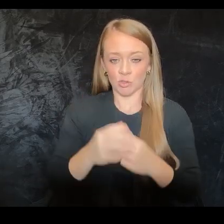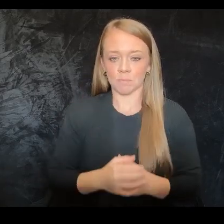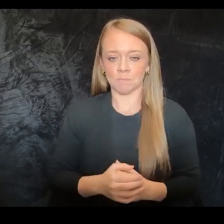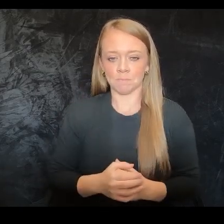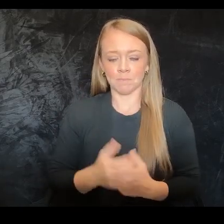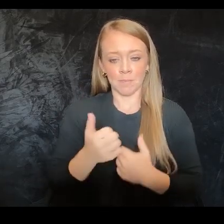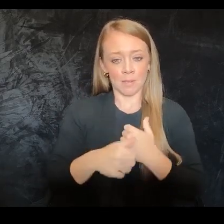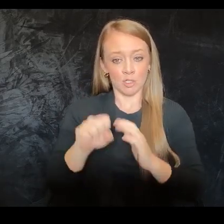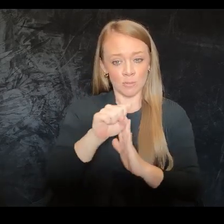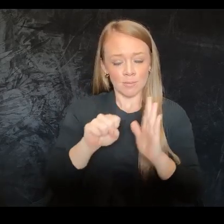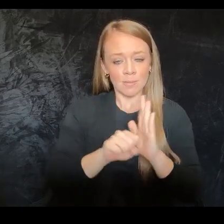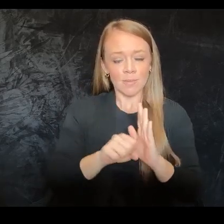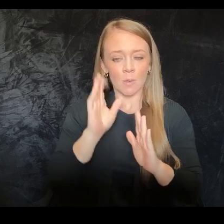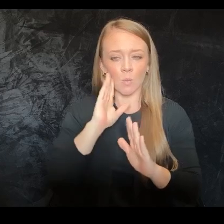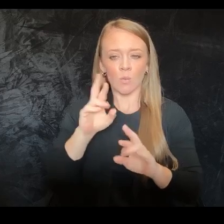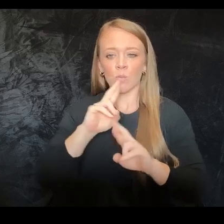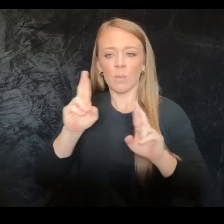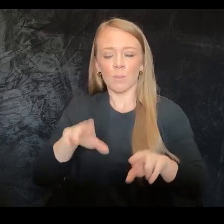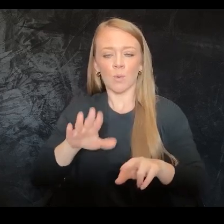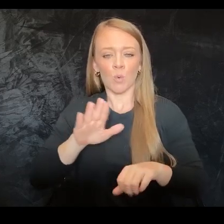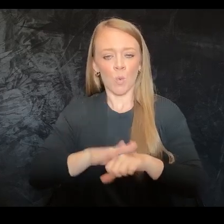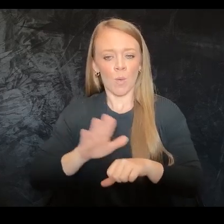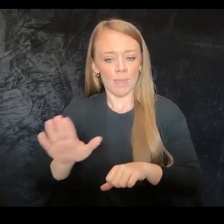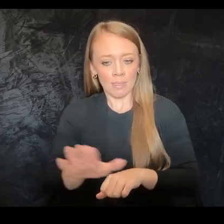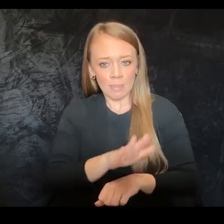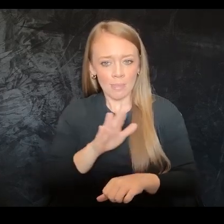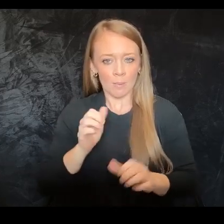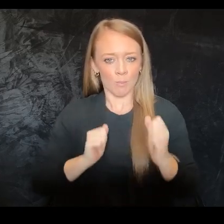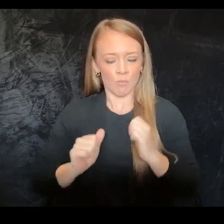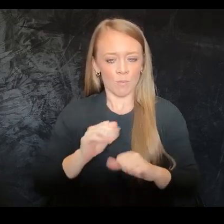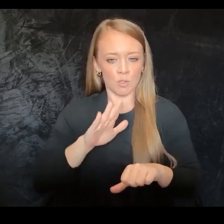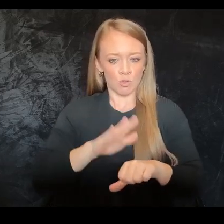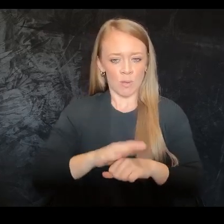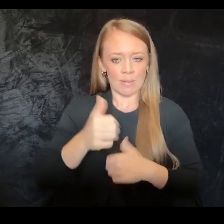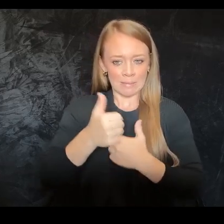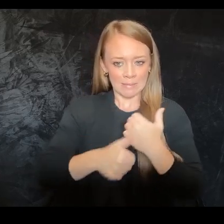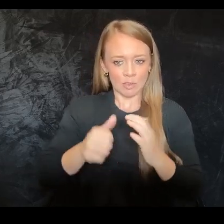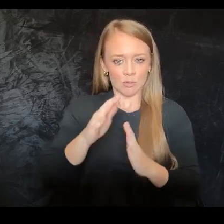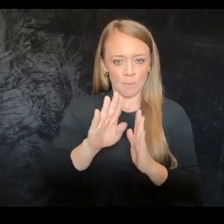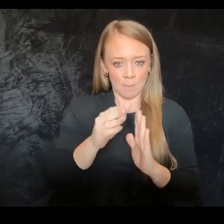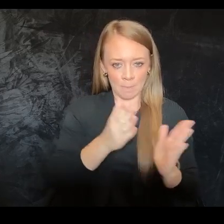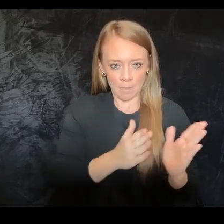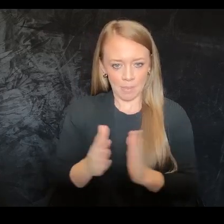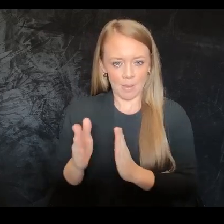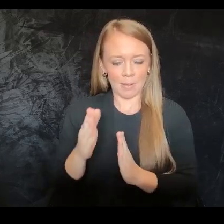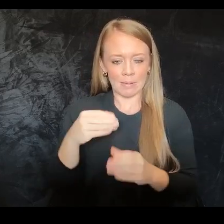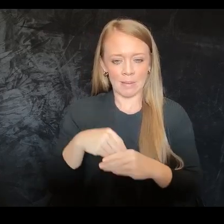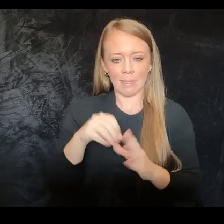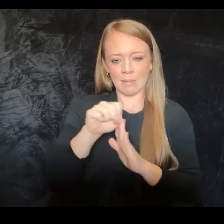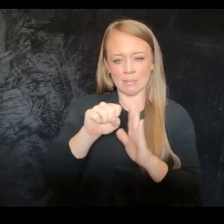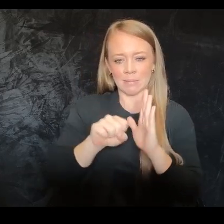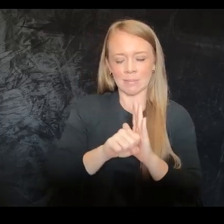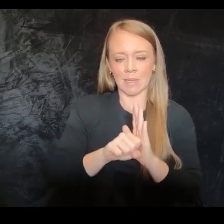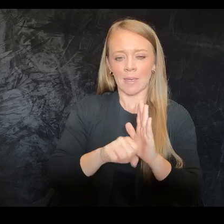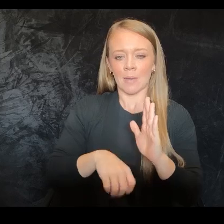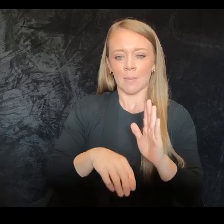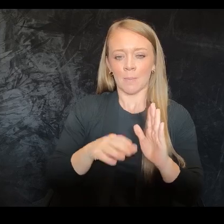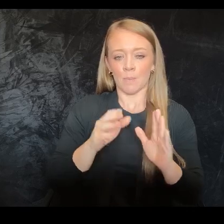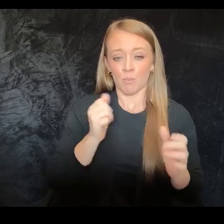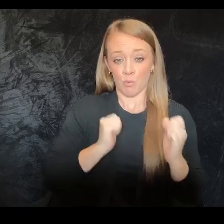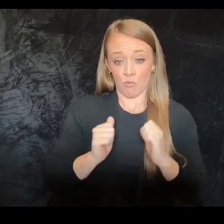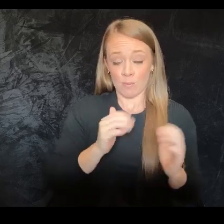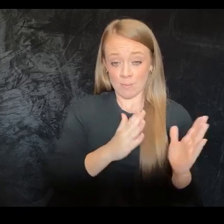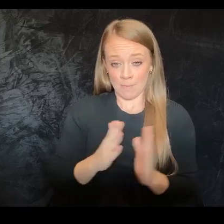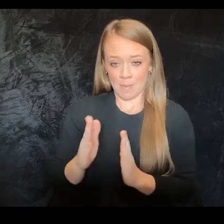its performance on each of the indicators as well as its plan to make progress in the State Performance Plan and Annual Performance